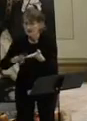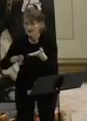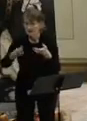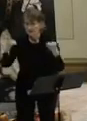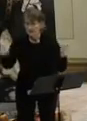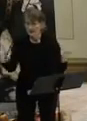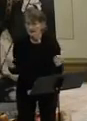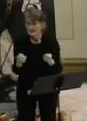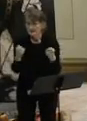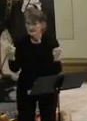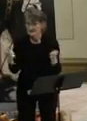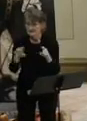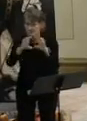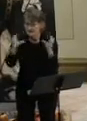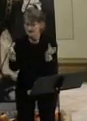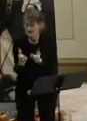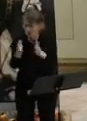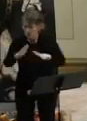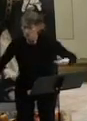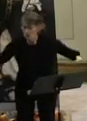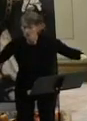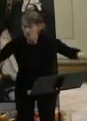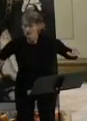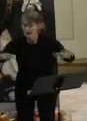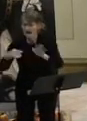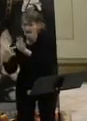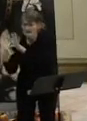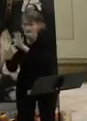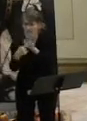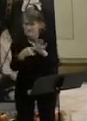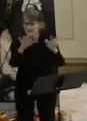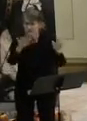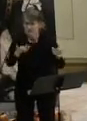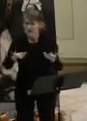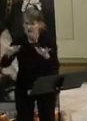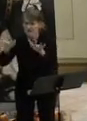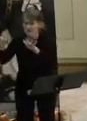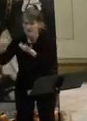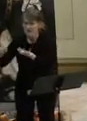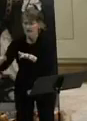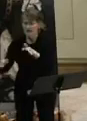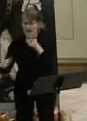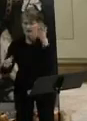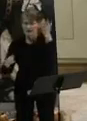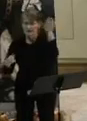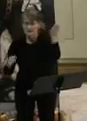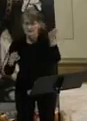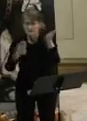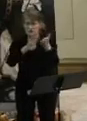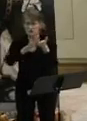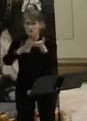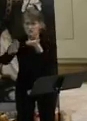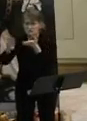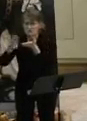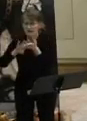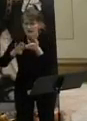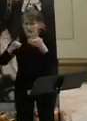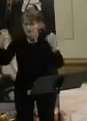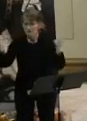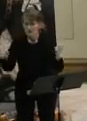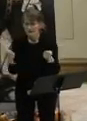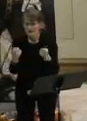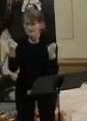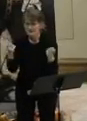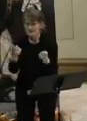you take away the sins of the world, have mercy on us. You